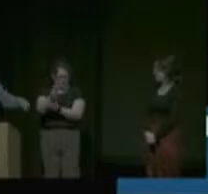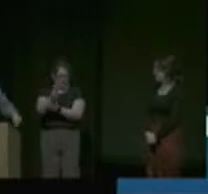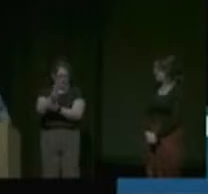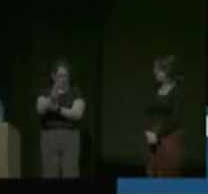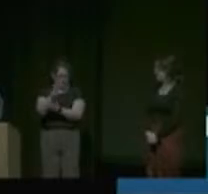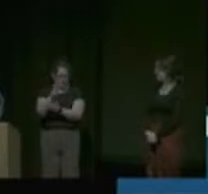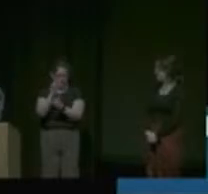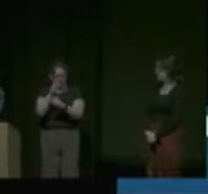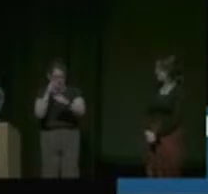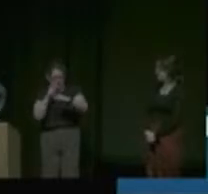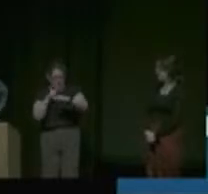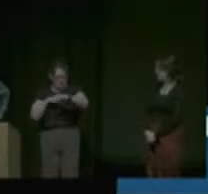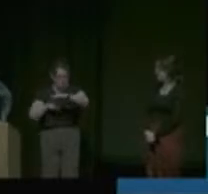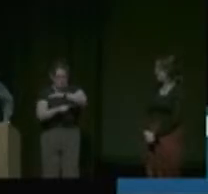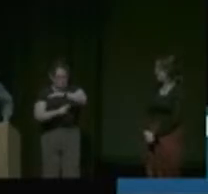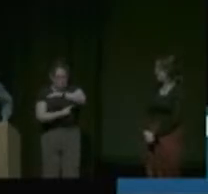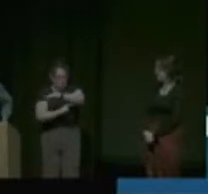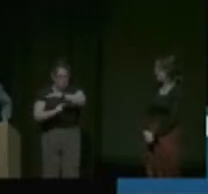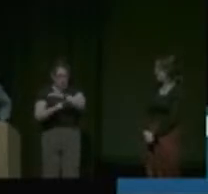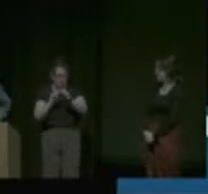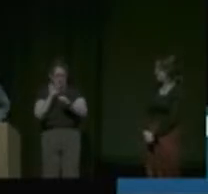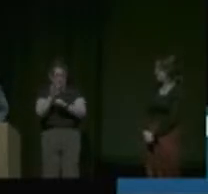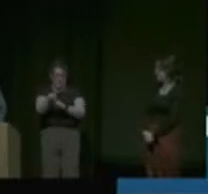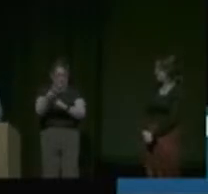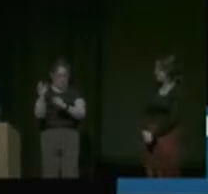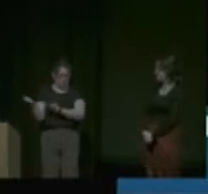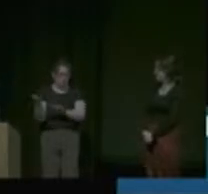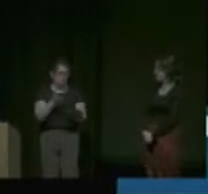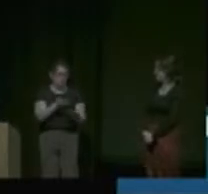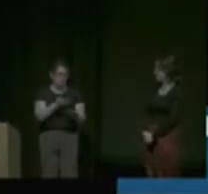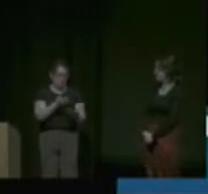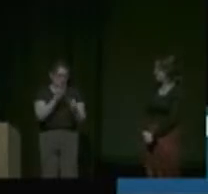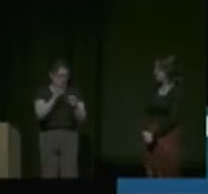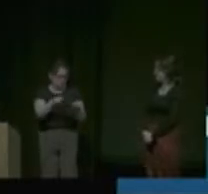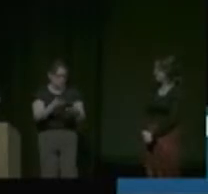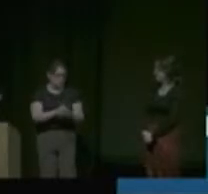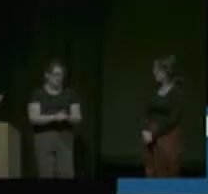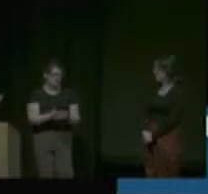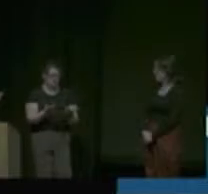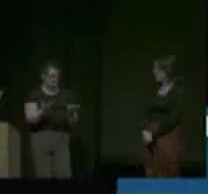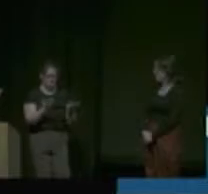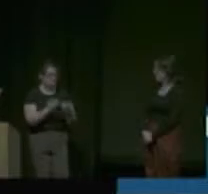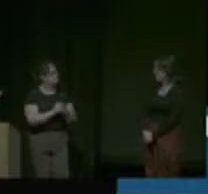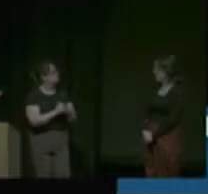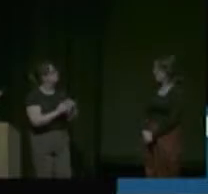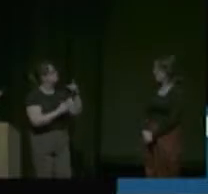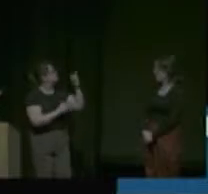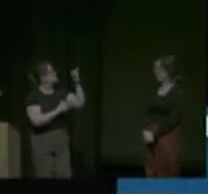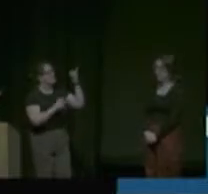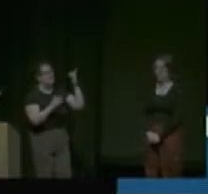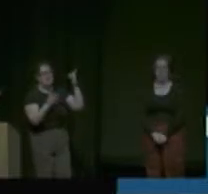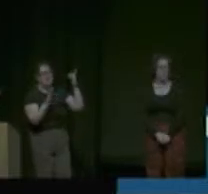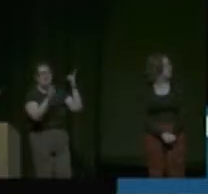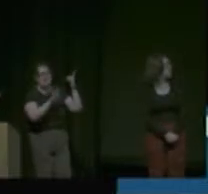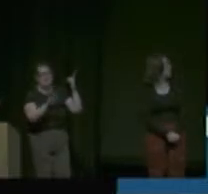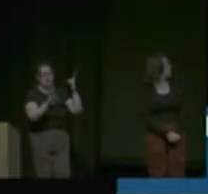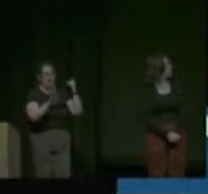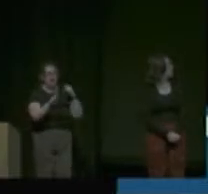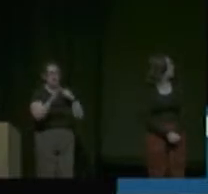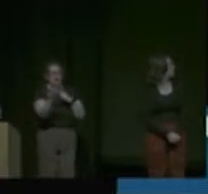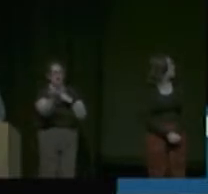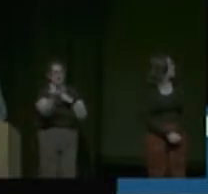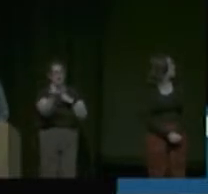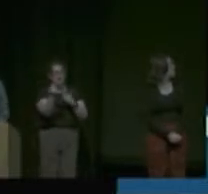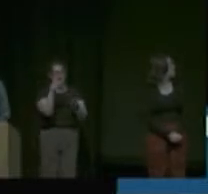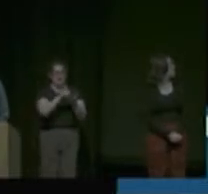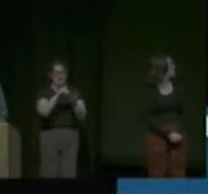You can get under the bridges, and if needed, we can bring that in and finish off the job. But it's only about 15,000 cubic yards